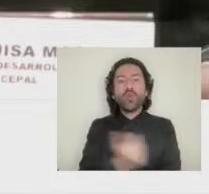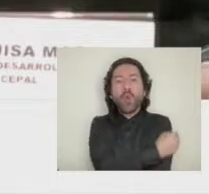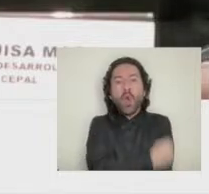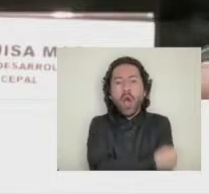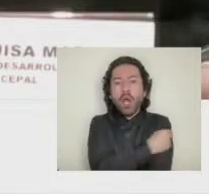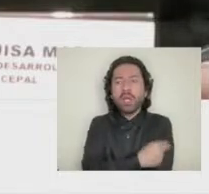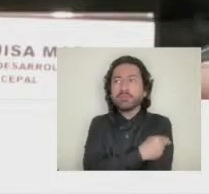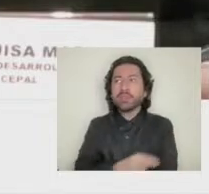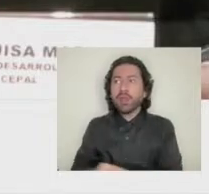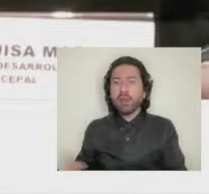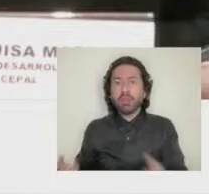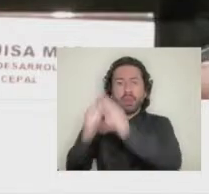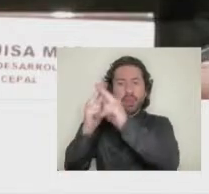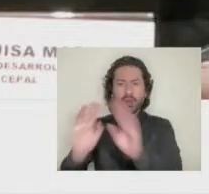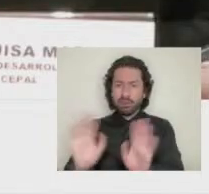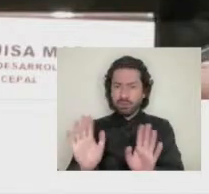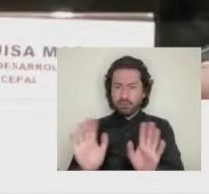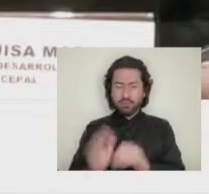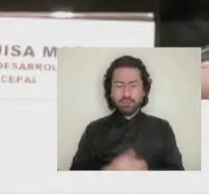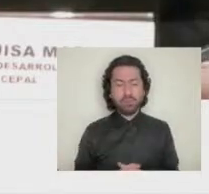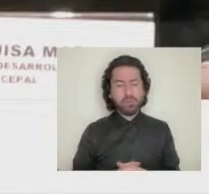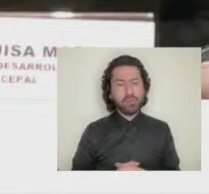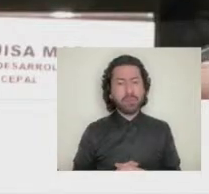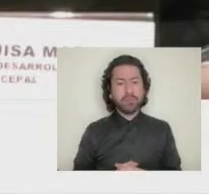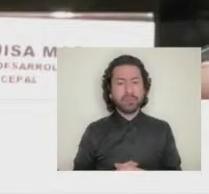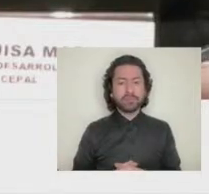strengthening the primary health care system.